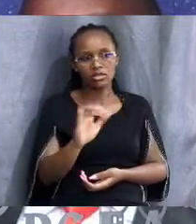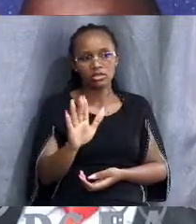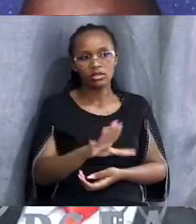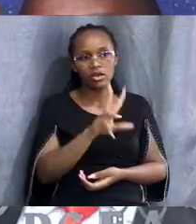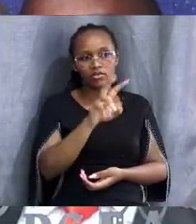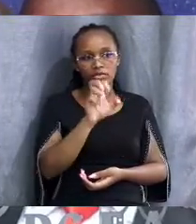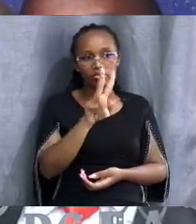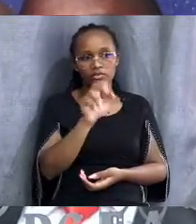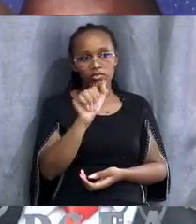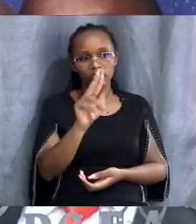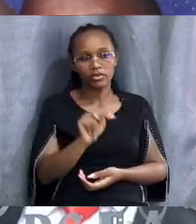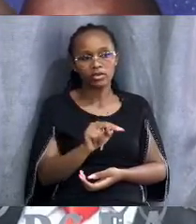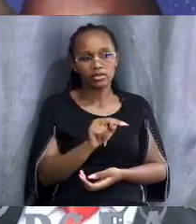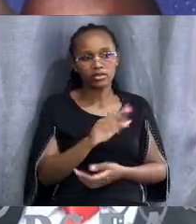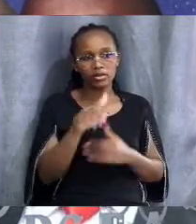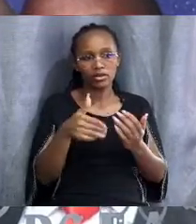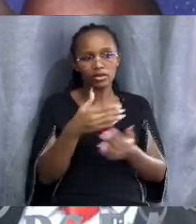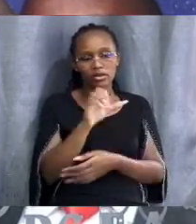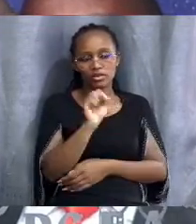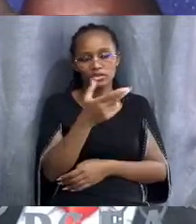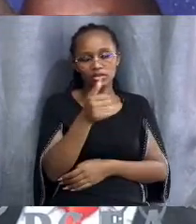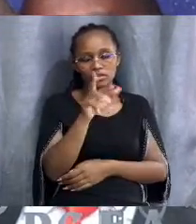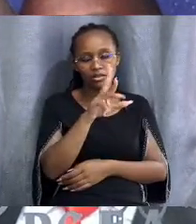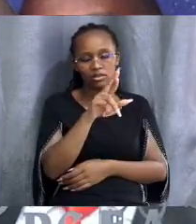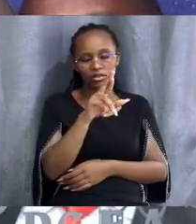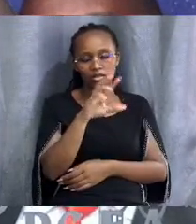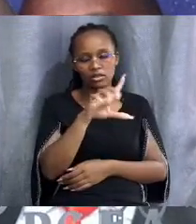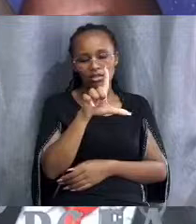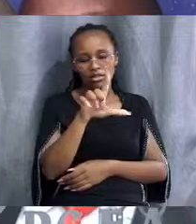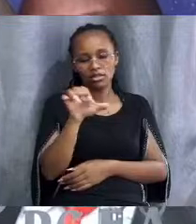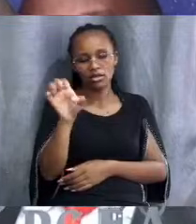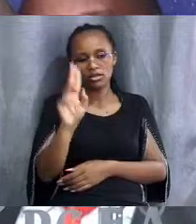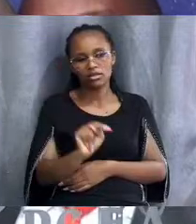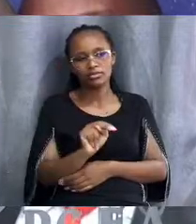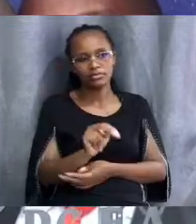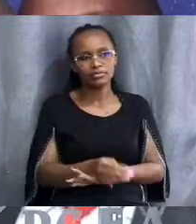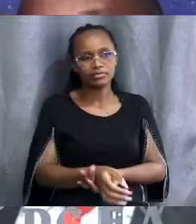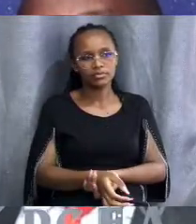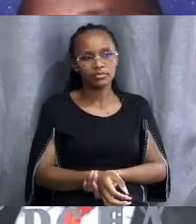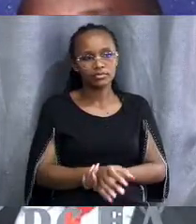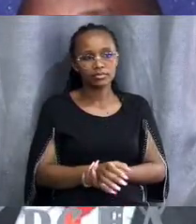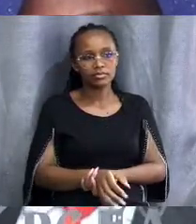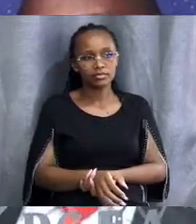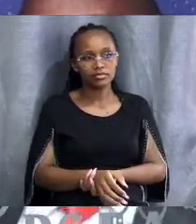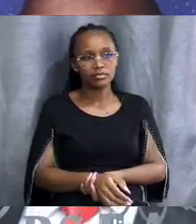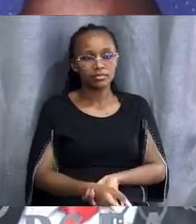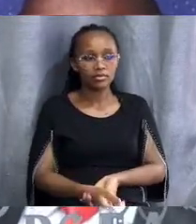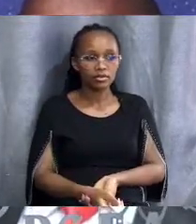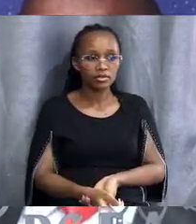Vivian, Carol, Ivy, Charlene, Lea, Sharon, Harriet. His cousin is